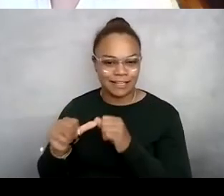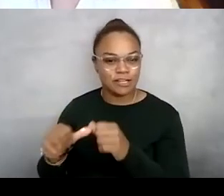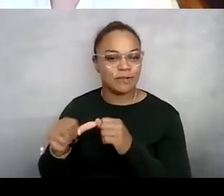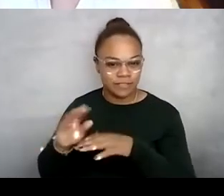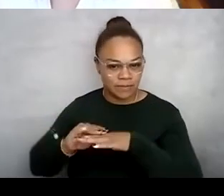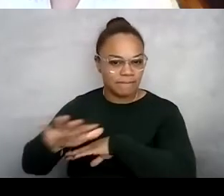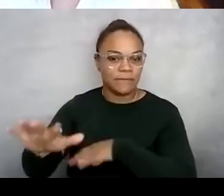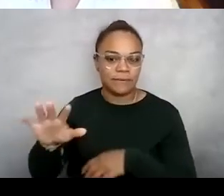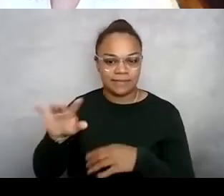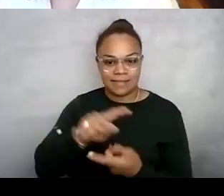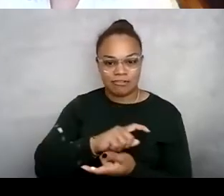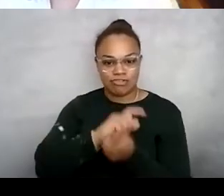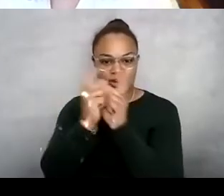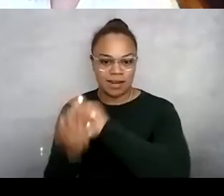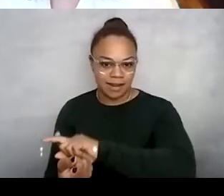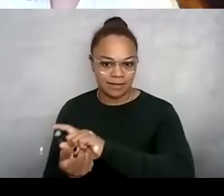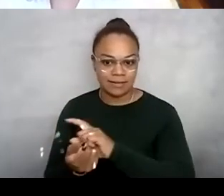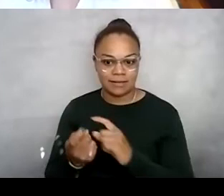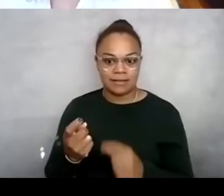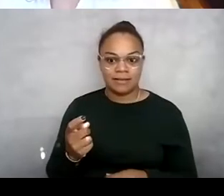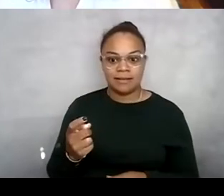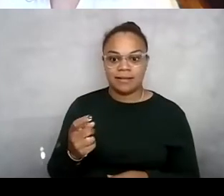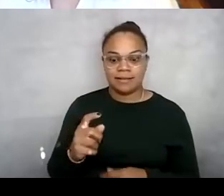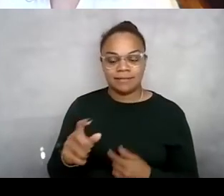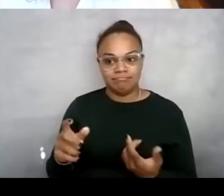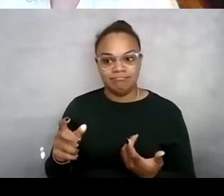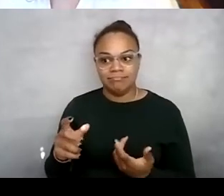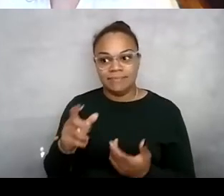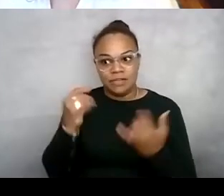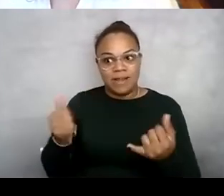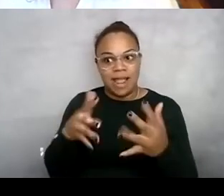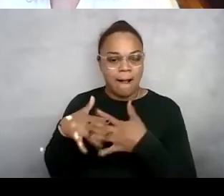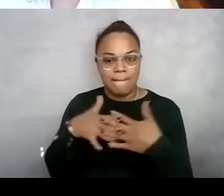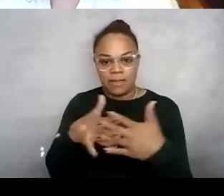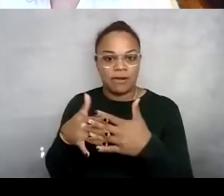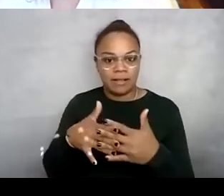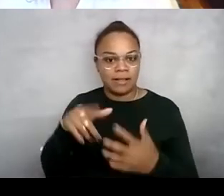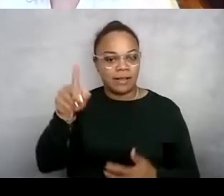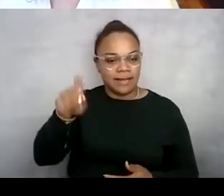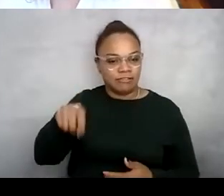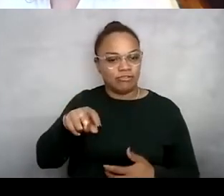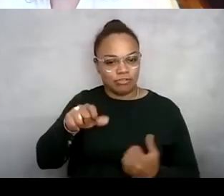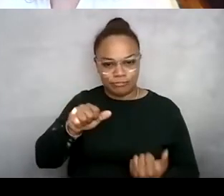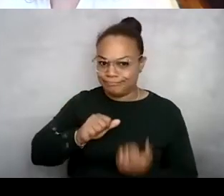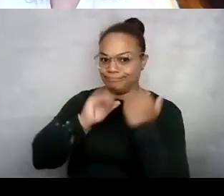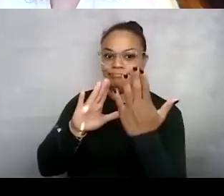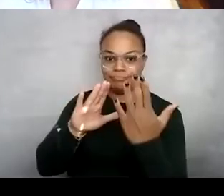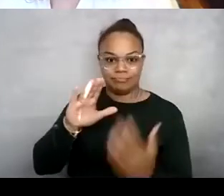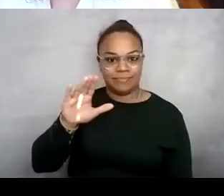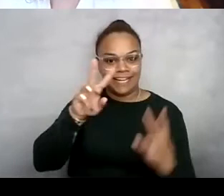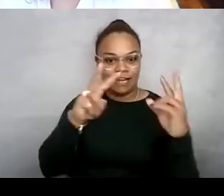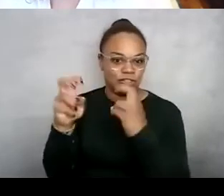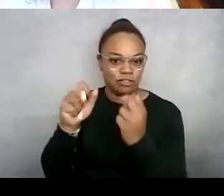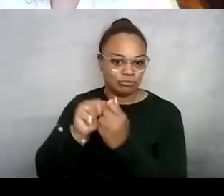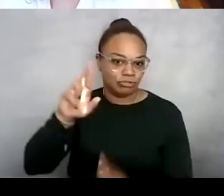is behind the embrace of Trumpism. And so America has a reckoning with race that it must navigate, and everything